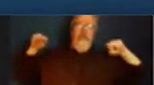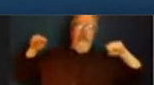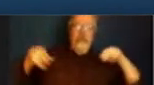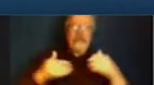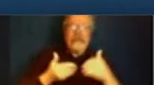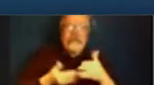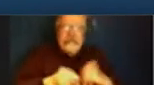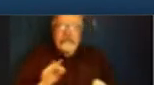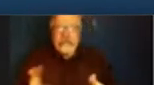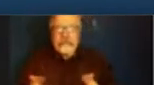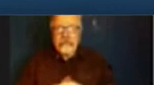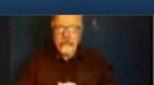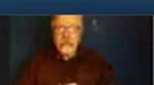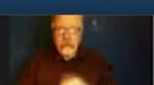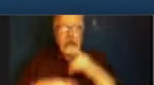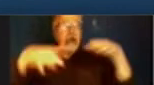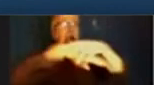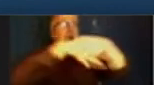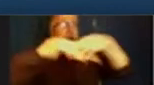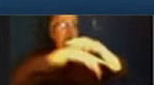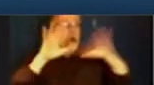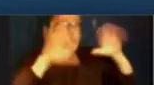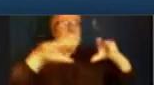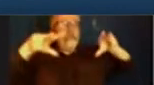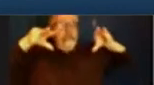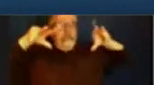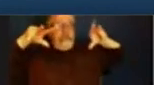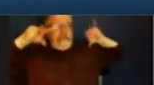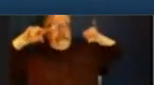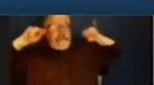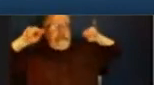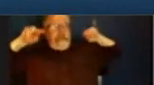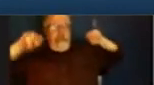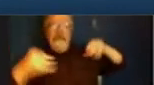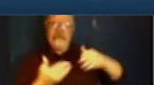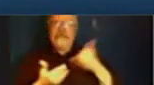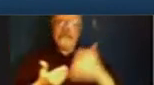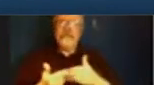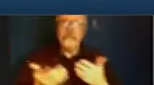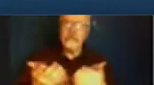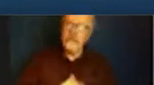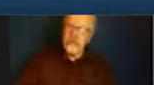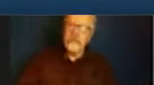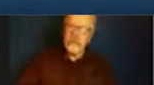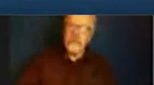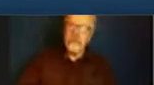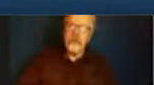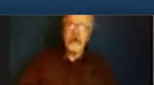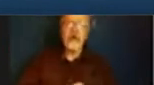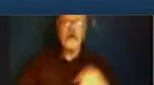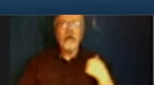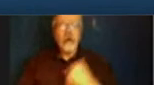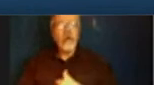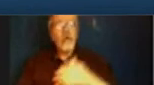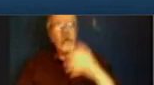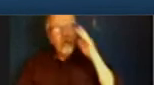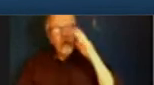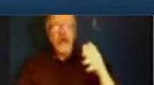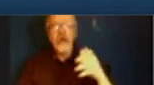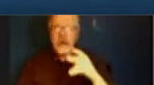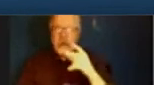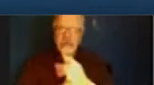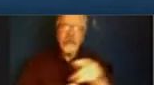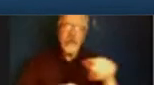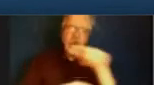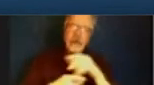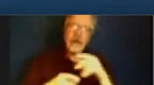can protect ourselves at. So we'll continue our effort to improve testing access. I'm really glad about the $500 million